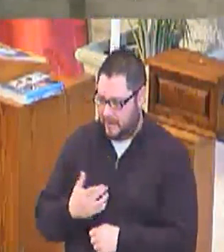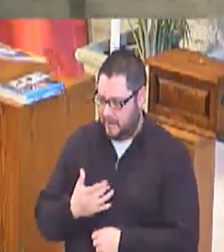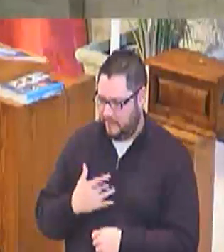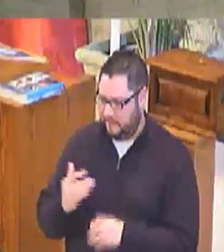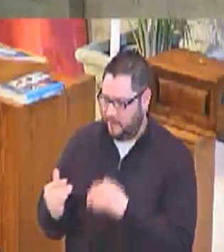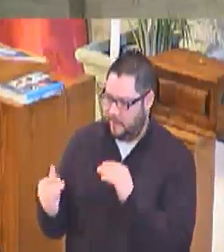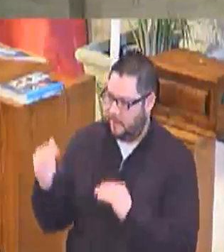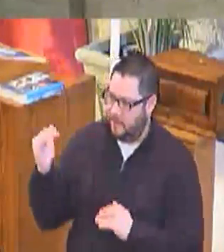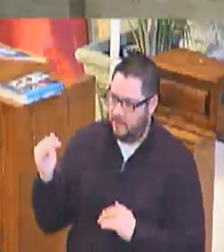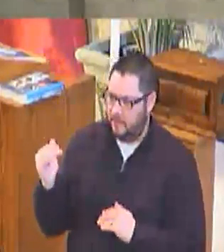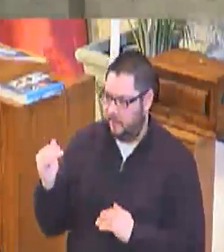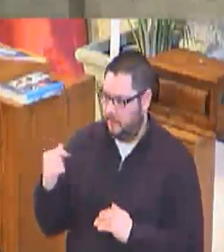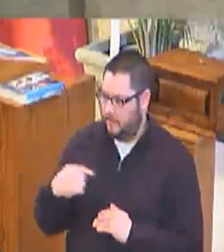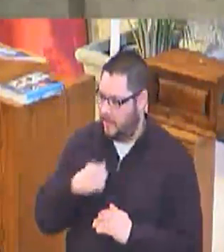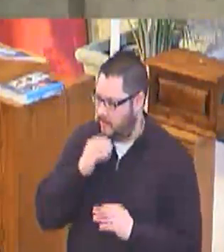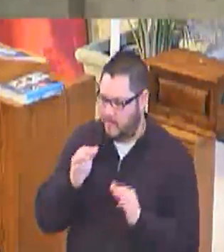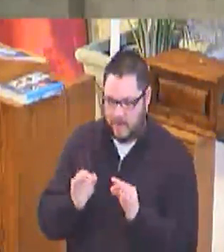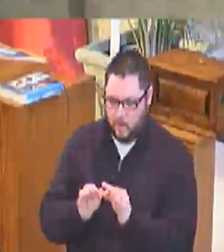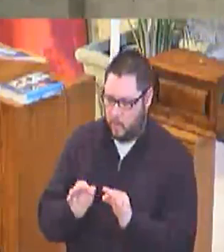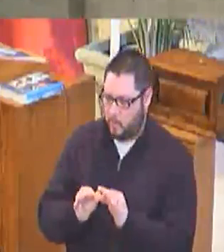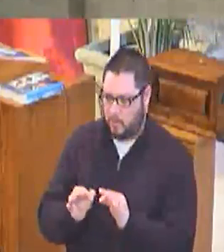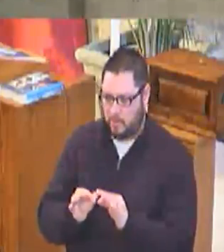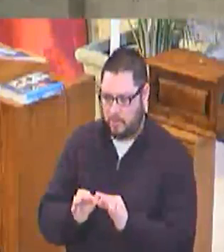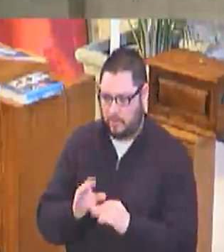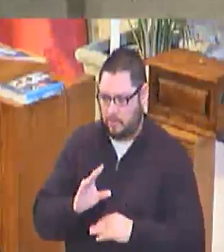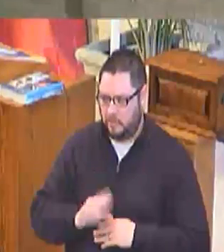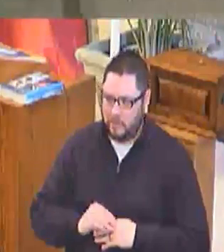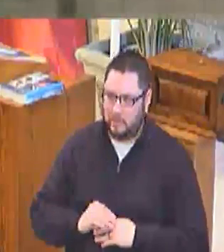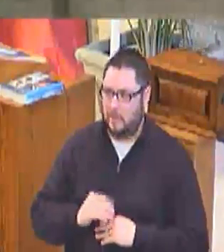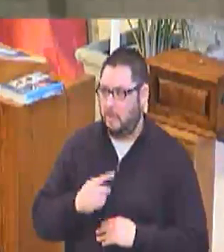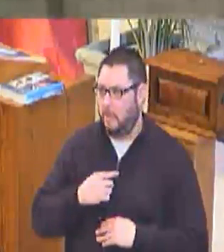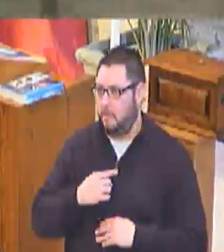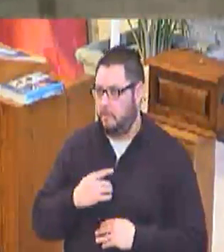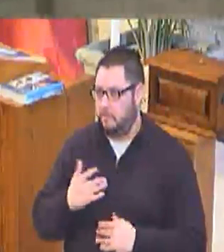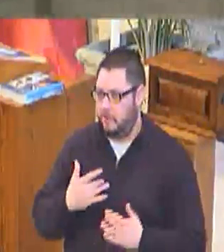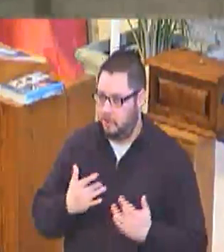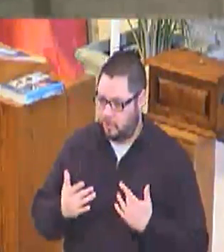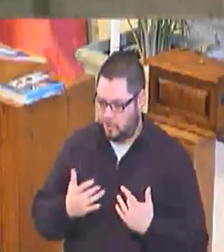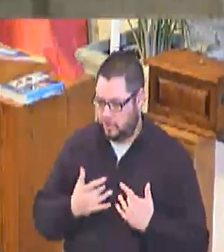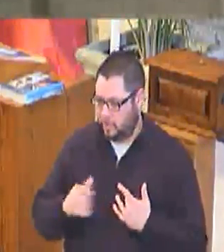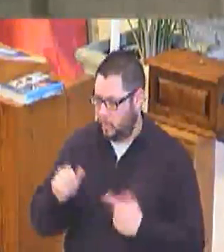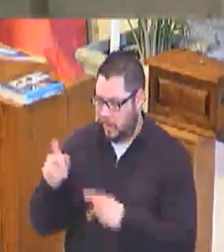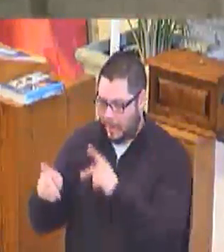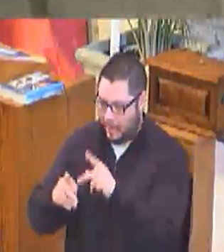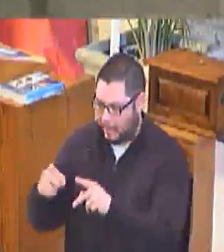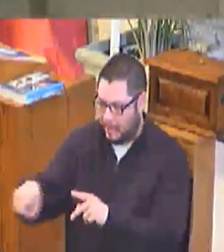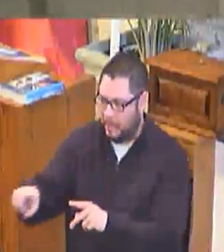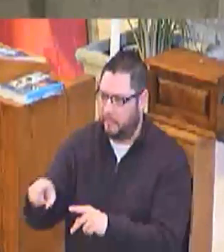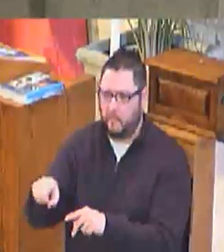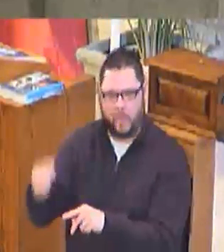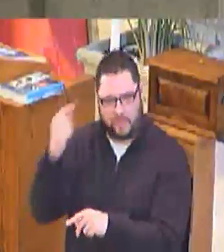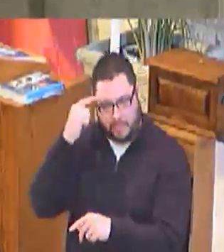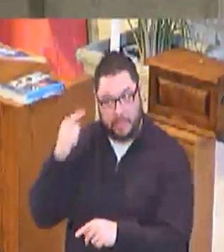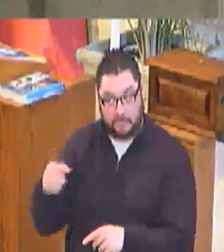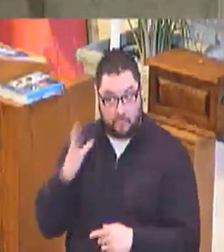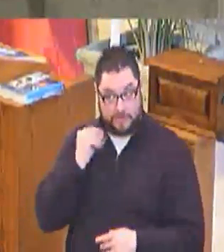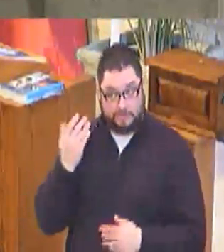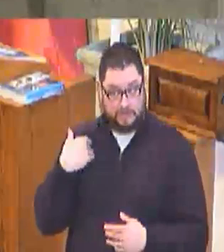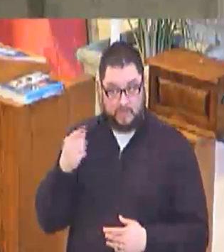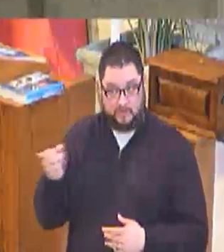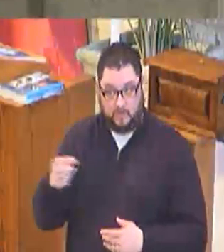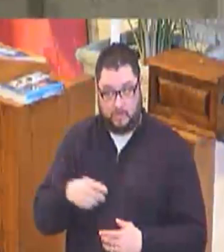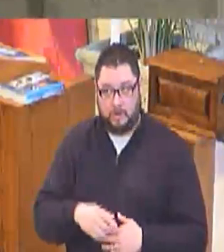less than, not worthy, and I was so concerned about what other people may think. Have you been there?